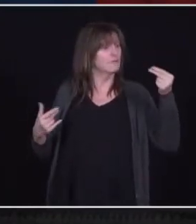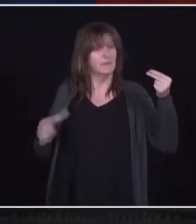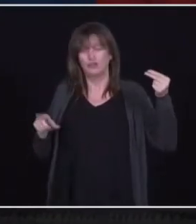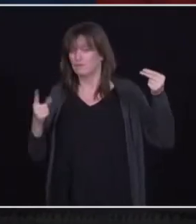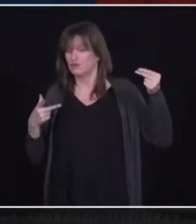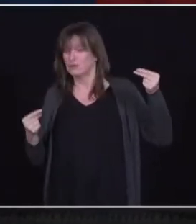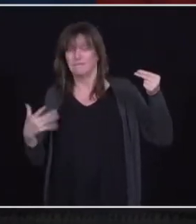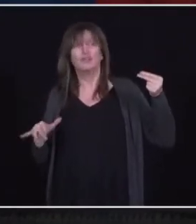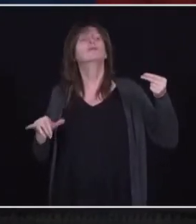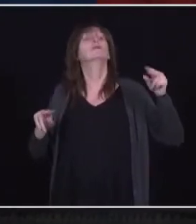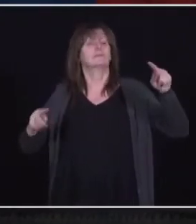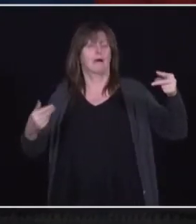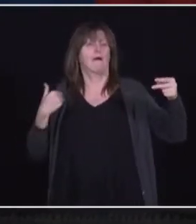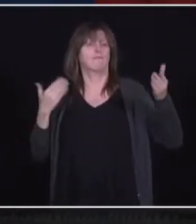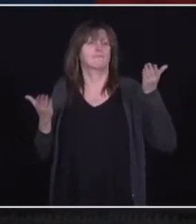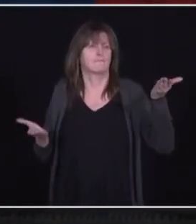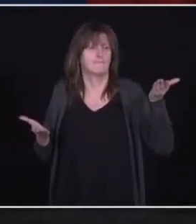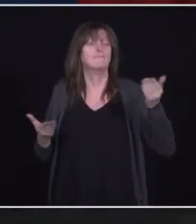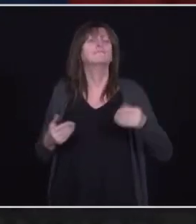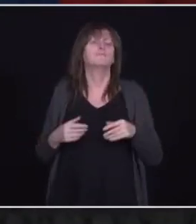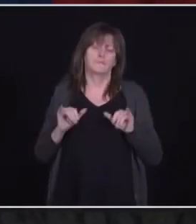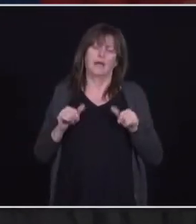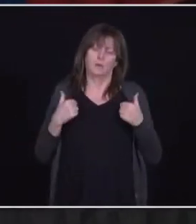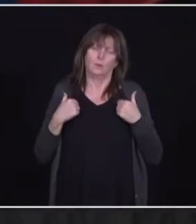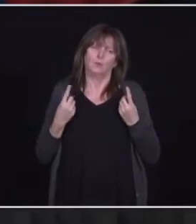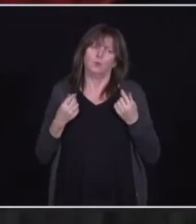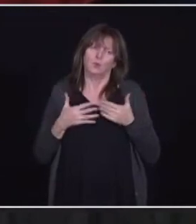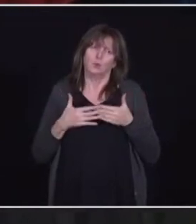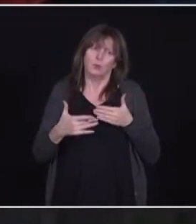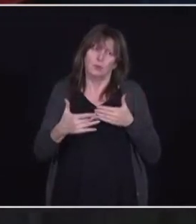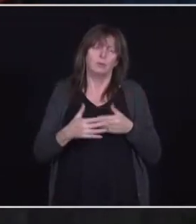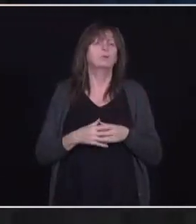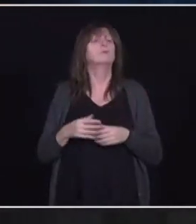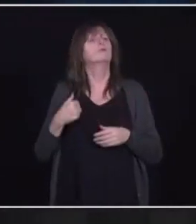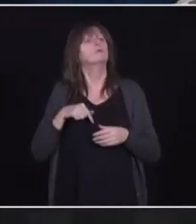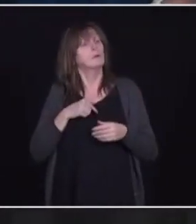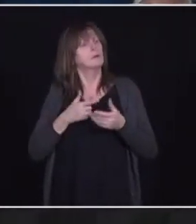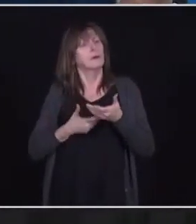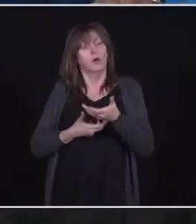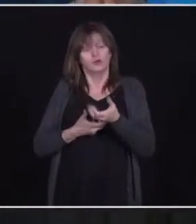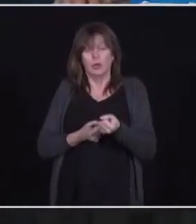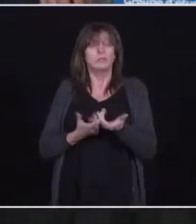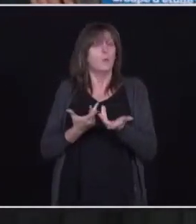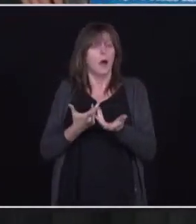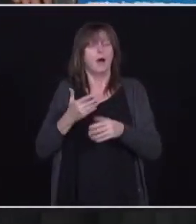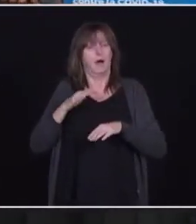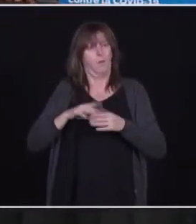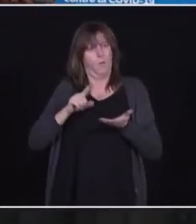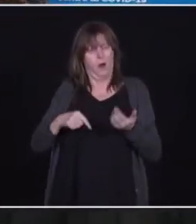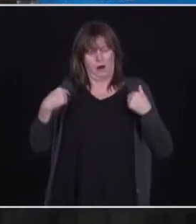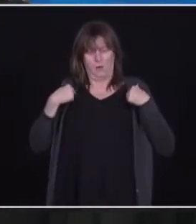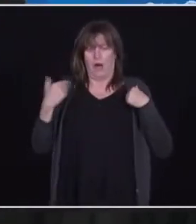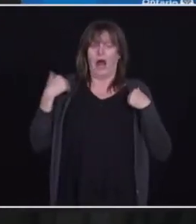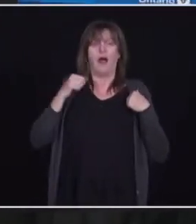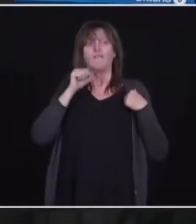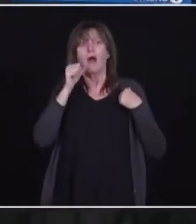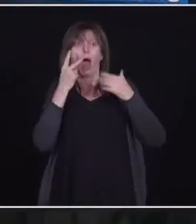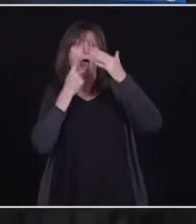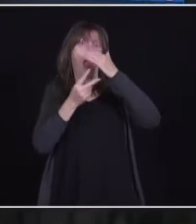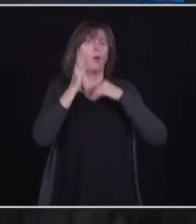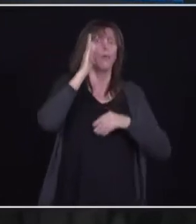ago. That's kind of what we're doing right now. Follow-up? Yeah, thank you, General. That's terrific. And I think this is going to be for you, too.